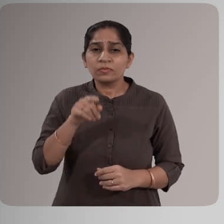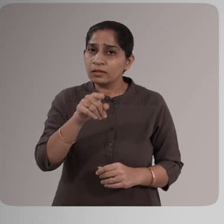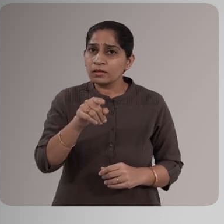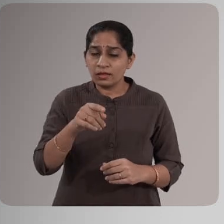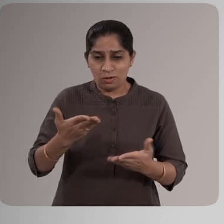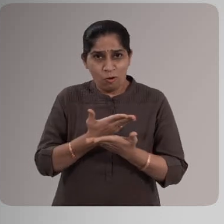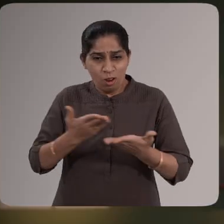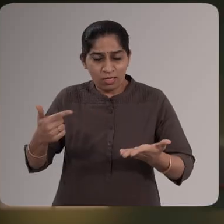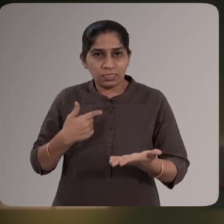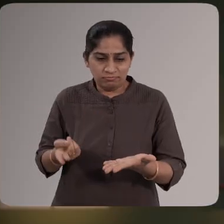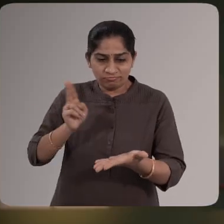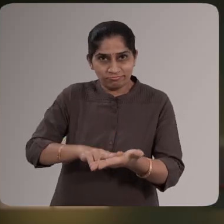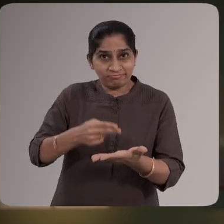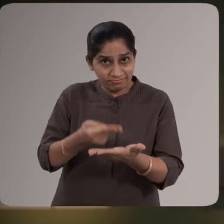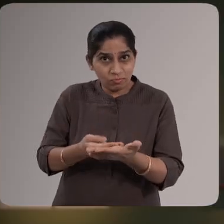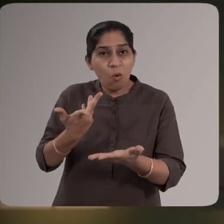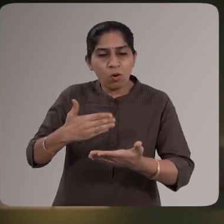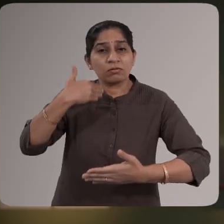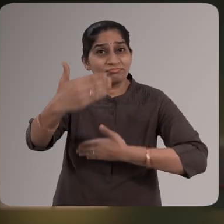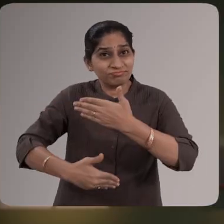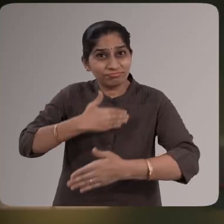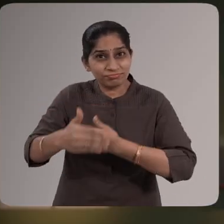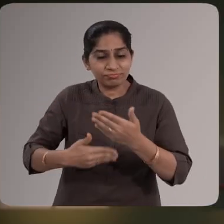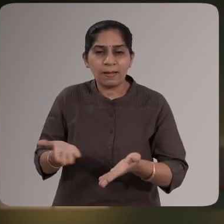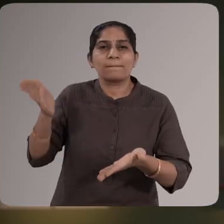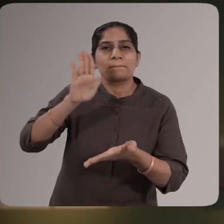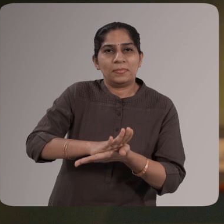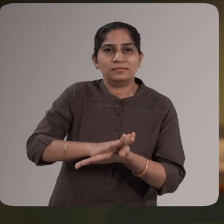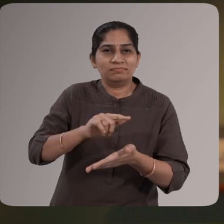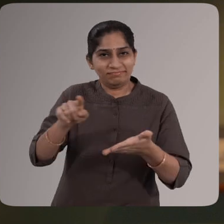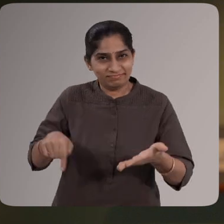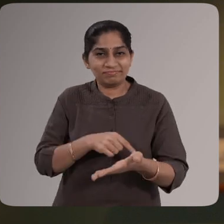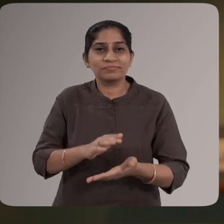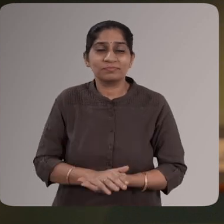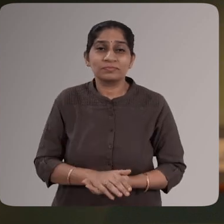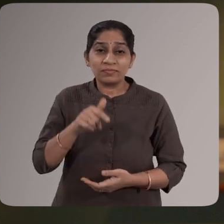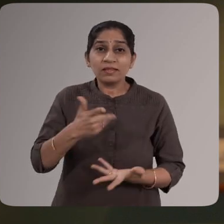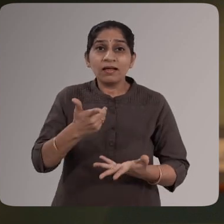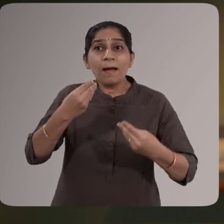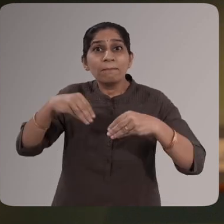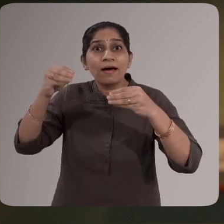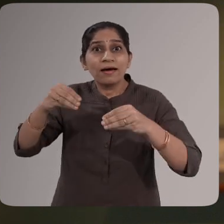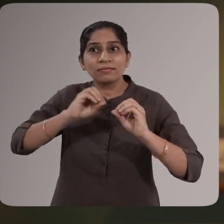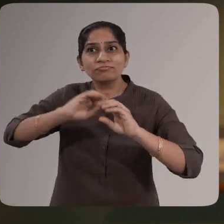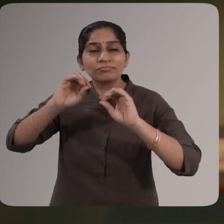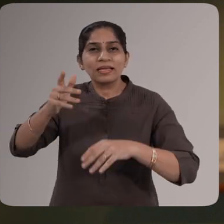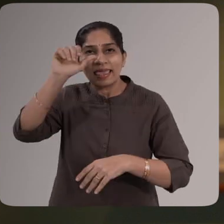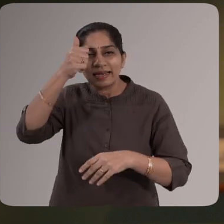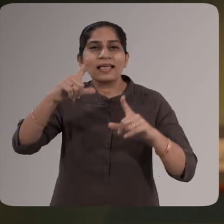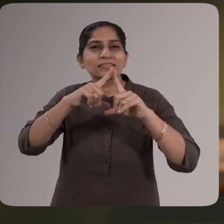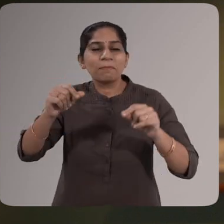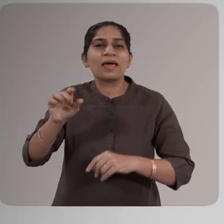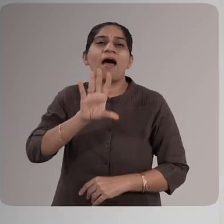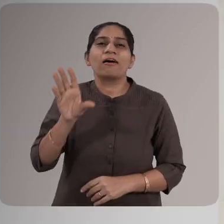were directly attached to the cloth or pasted on the bales of cloth being shipped to distant markets in India, Japan